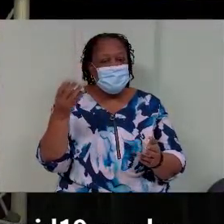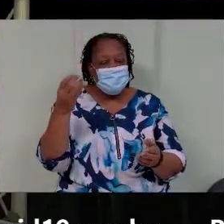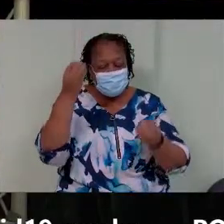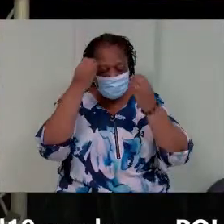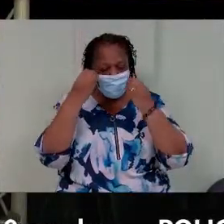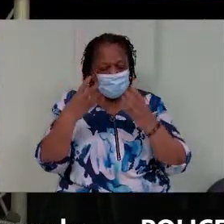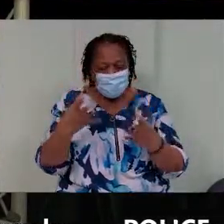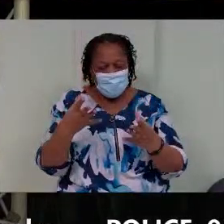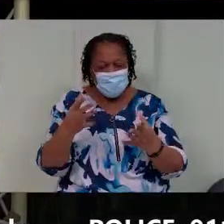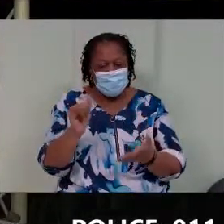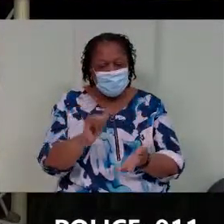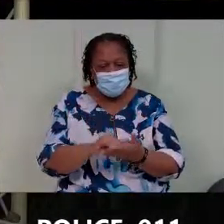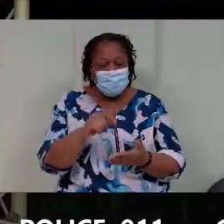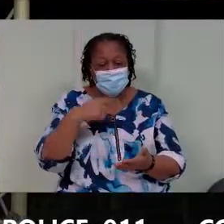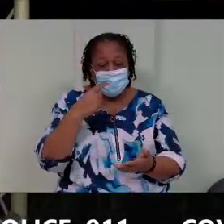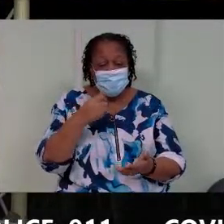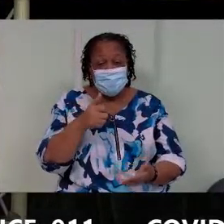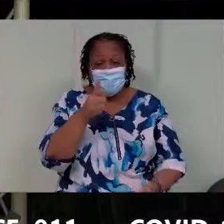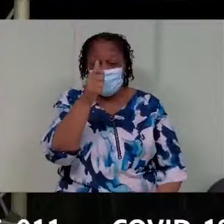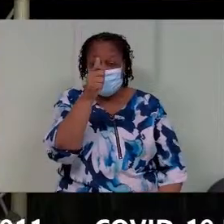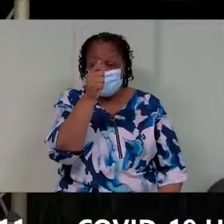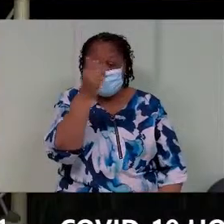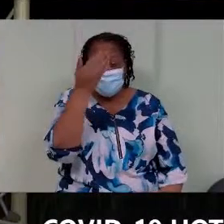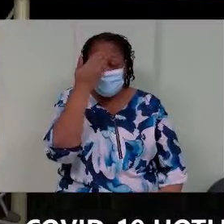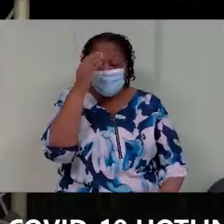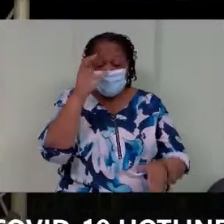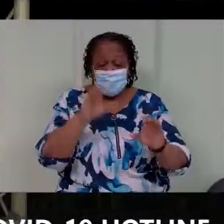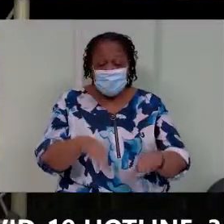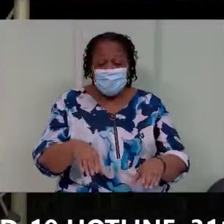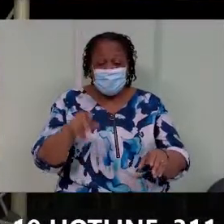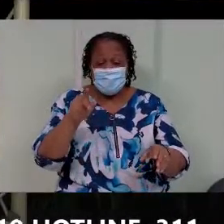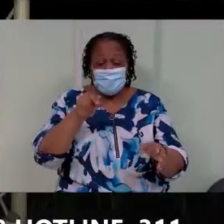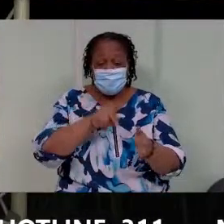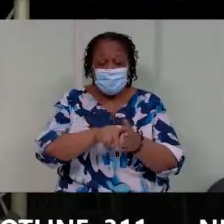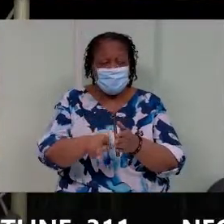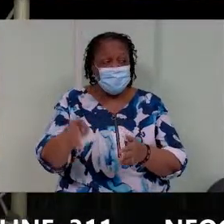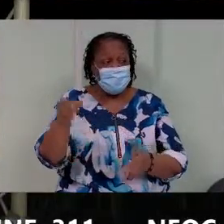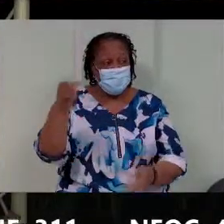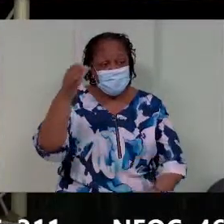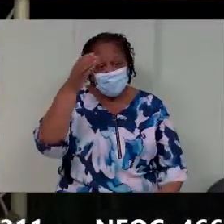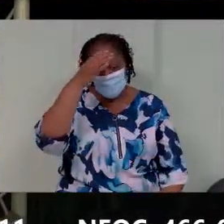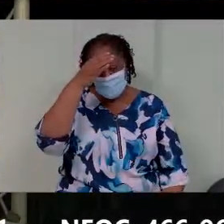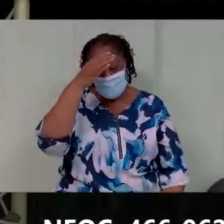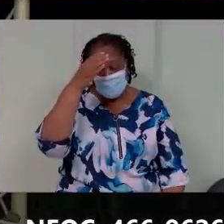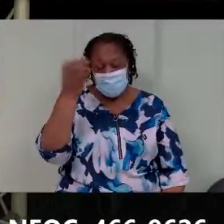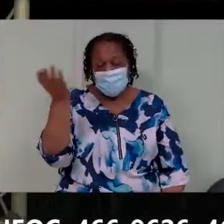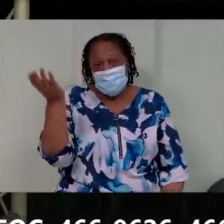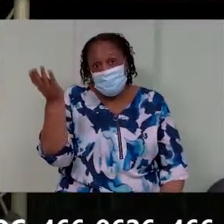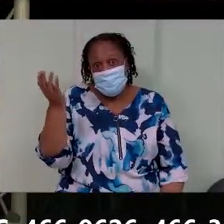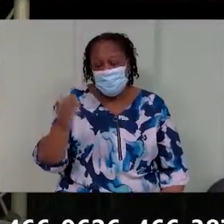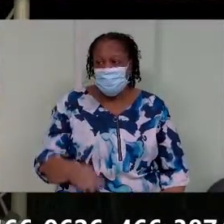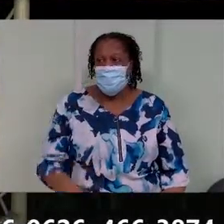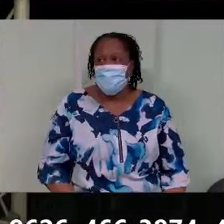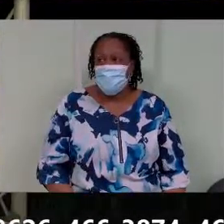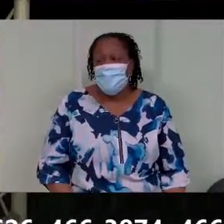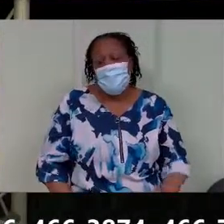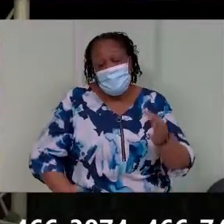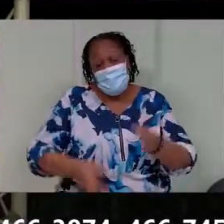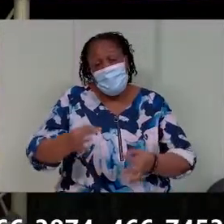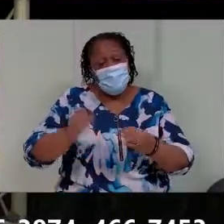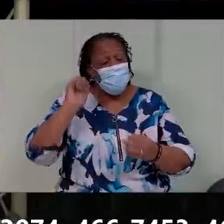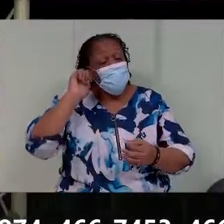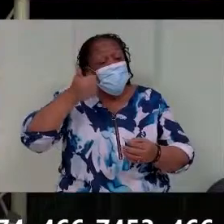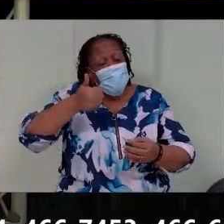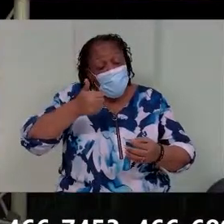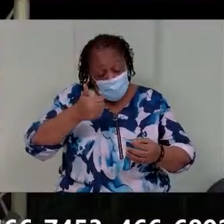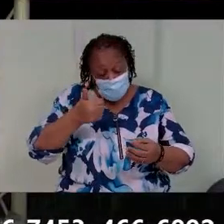the temperature gun can cause any damage to the pineal gland, and so we'll continue to use them. If by chance tomorrow I learn something new, I will